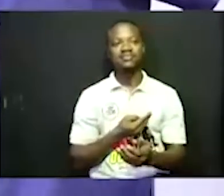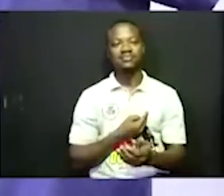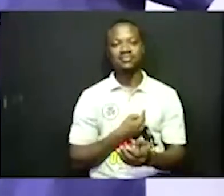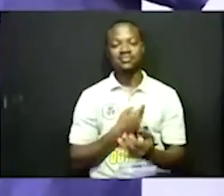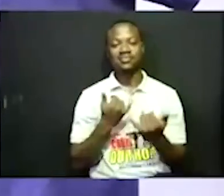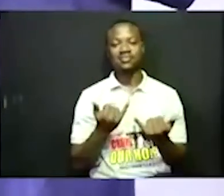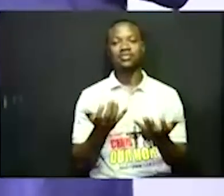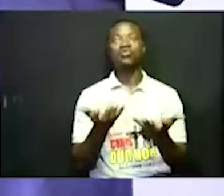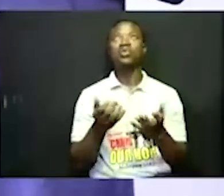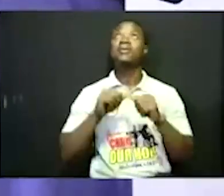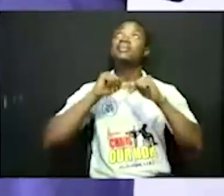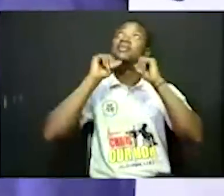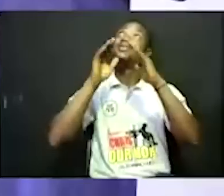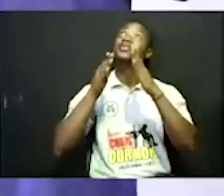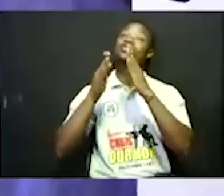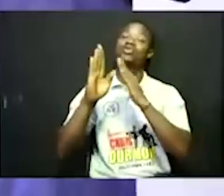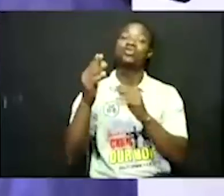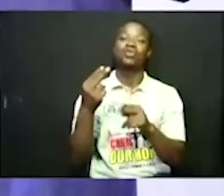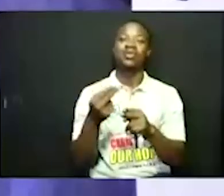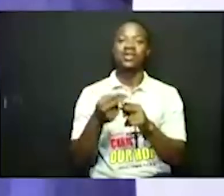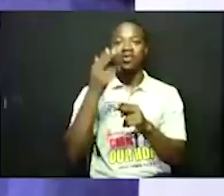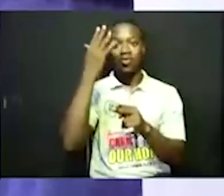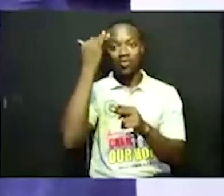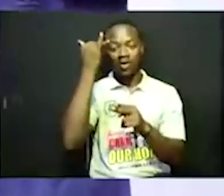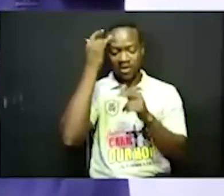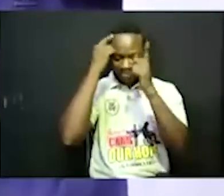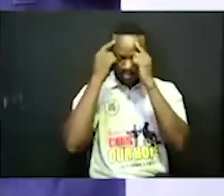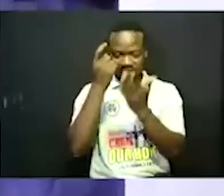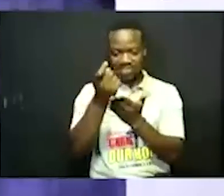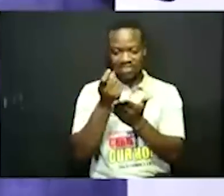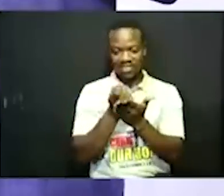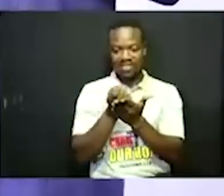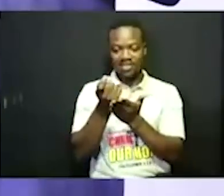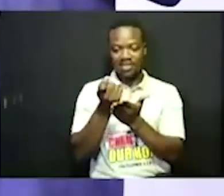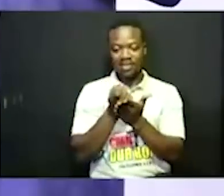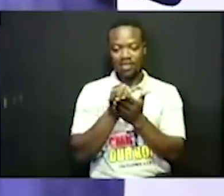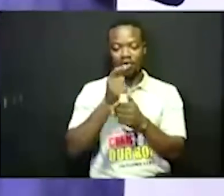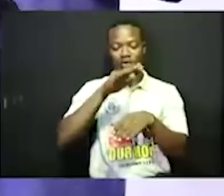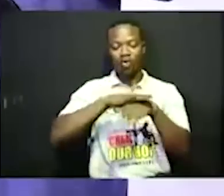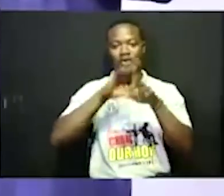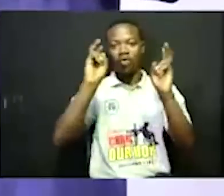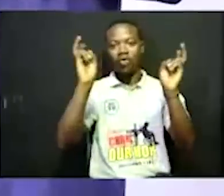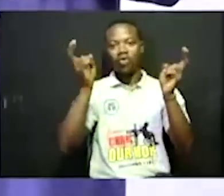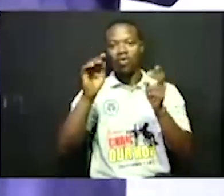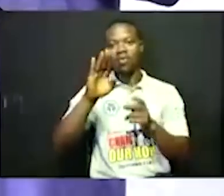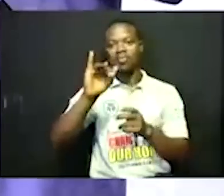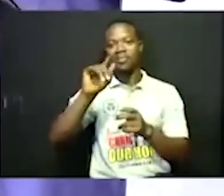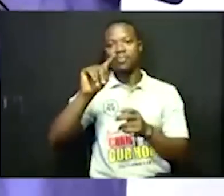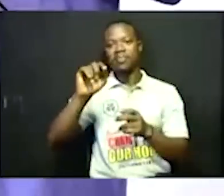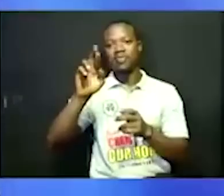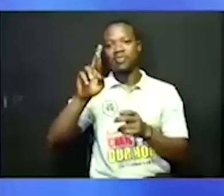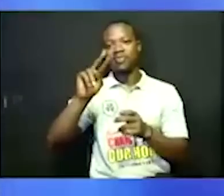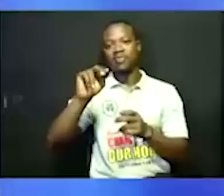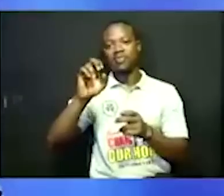We just want to bless the name of the living God for this discussion on bitterness. We